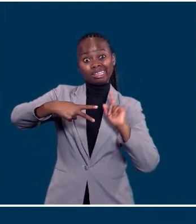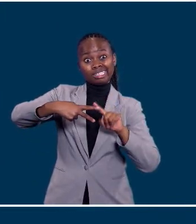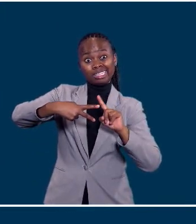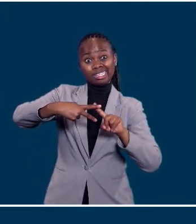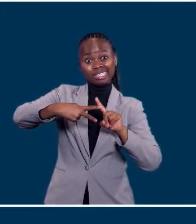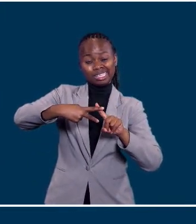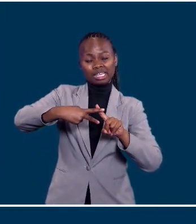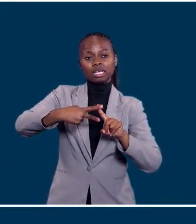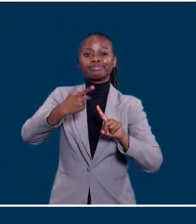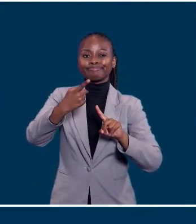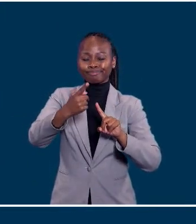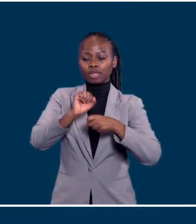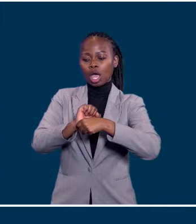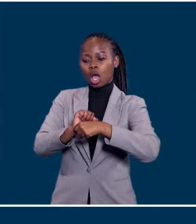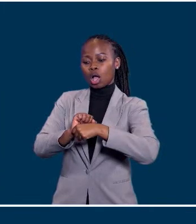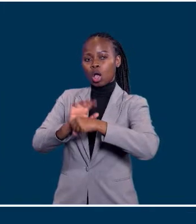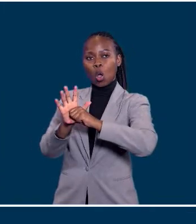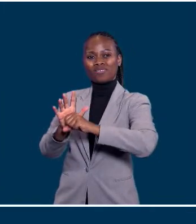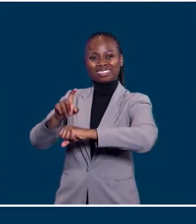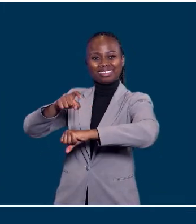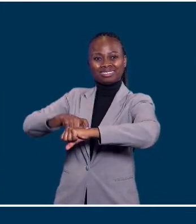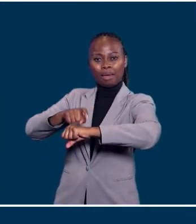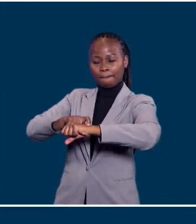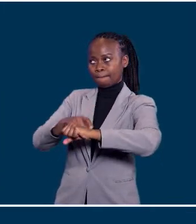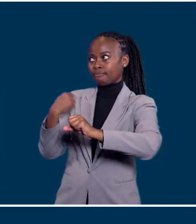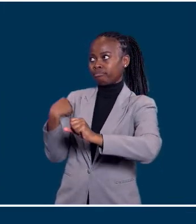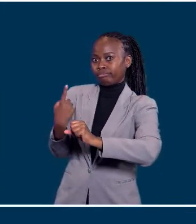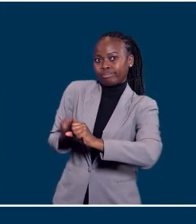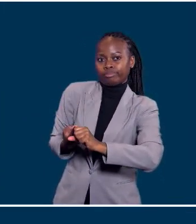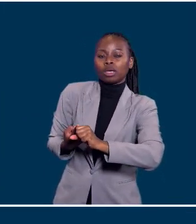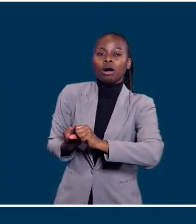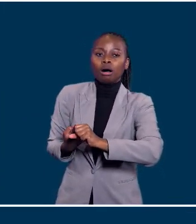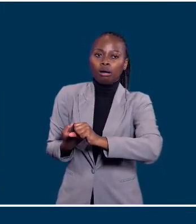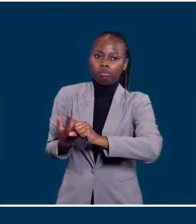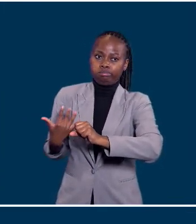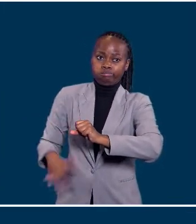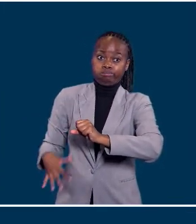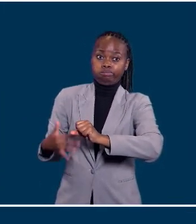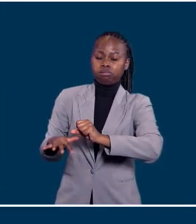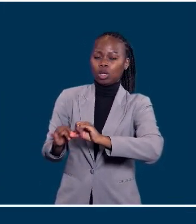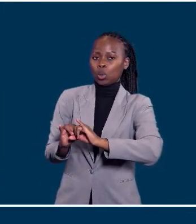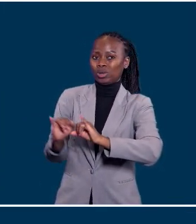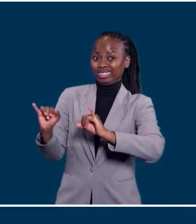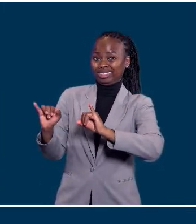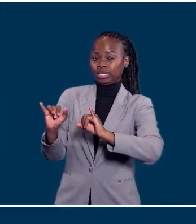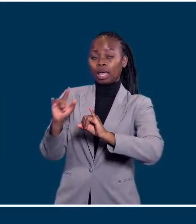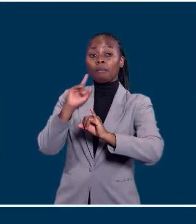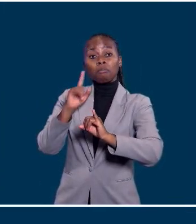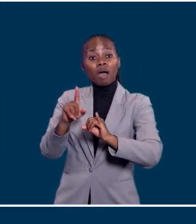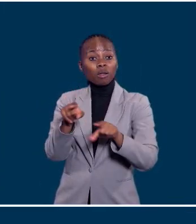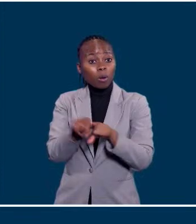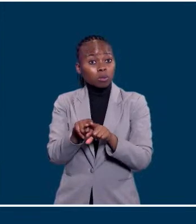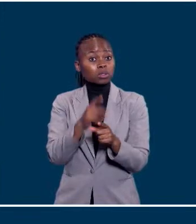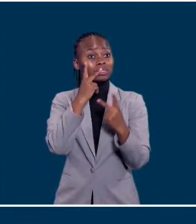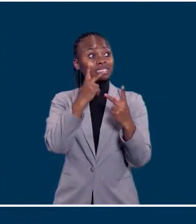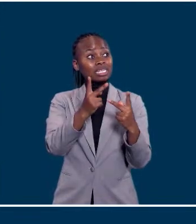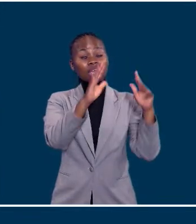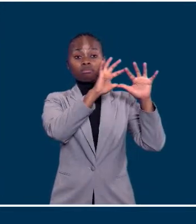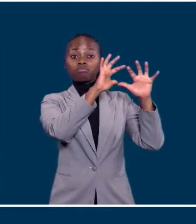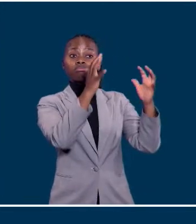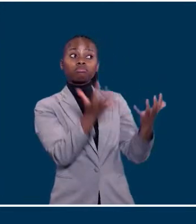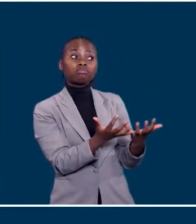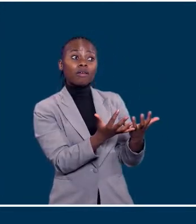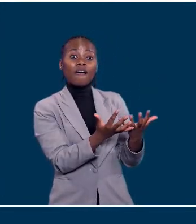with COVID environment and quite a lot above what we saw in the global financial crisis.